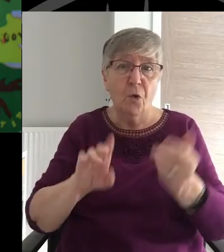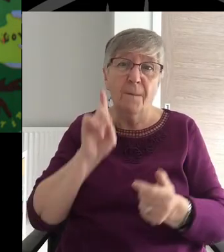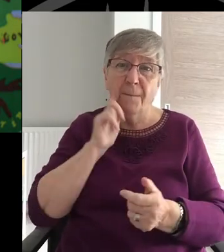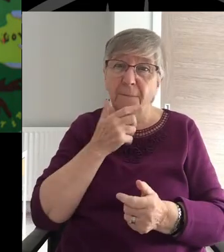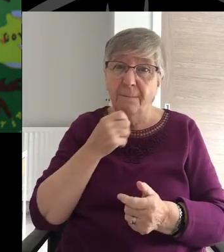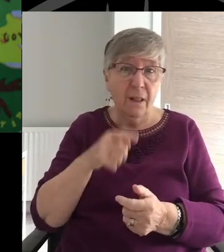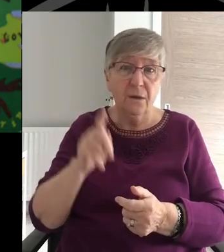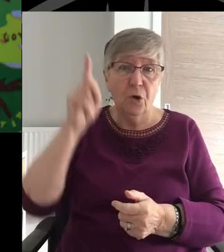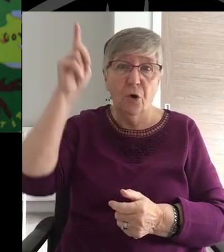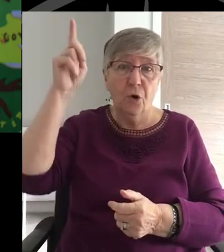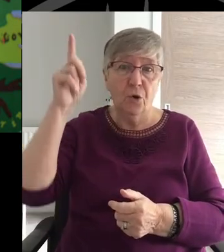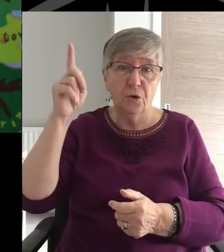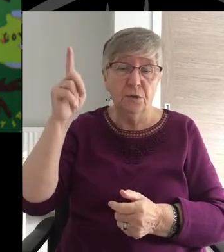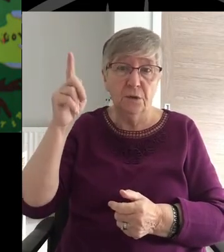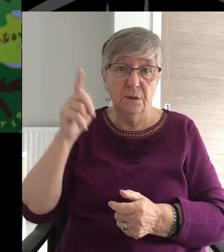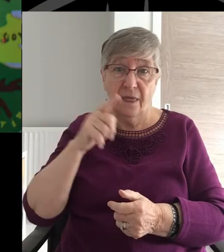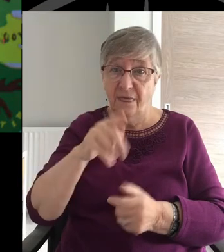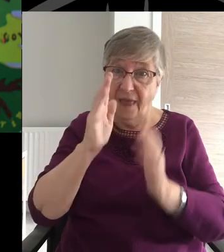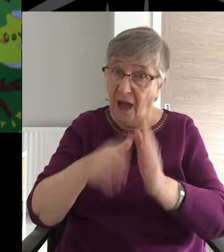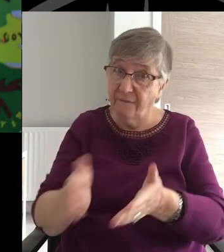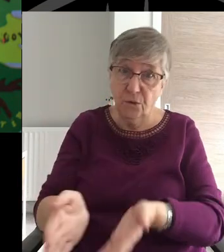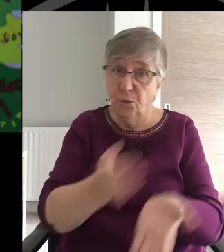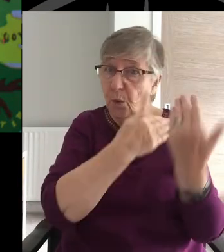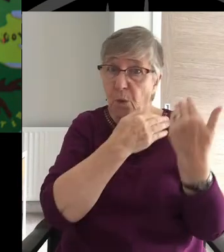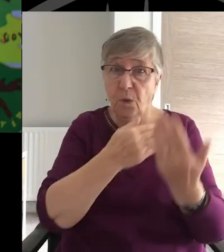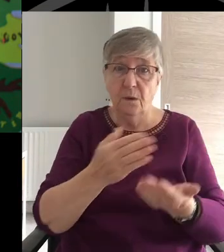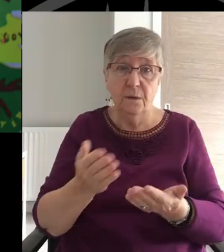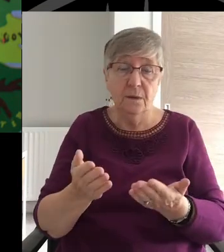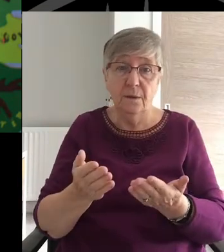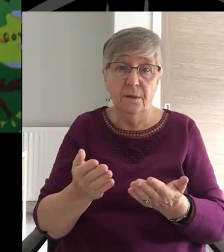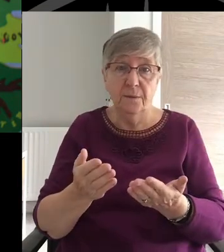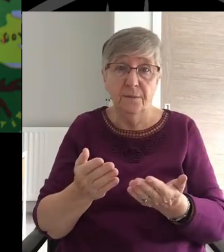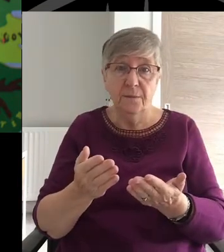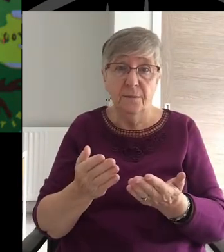They're having to go if they've not gone already.